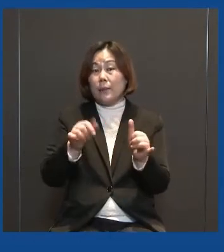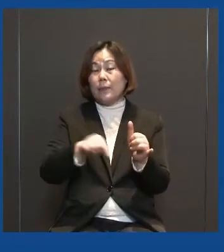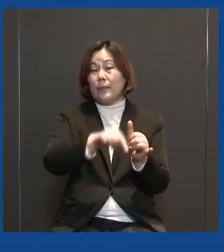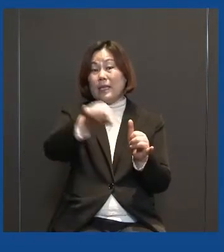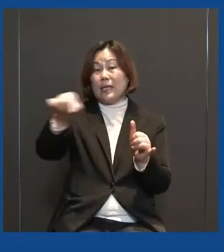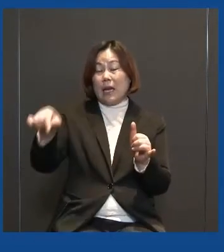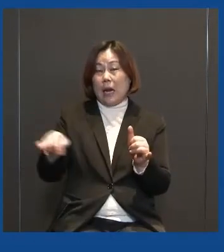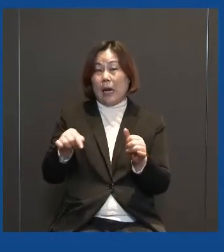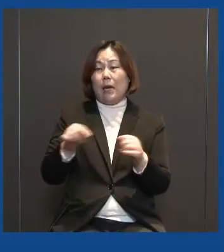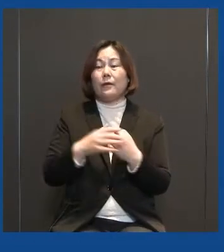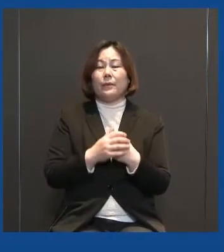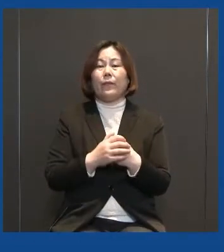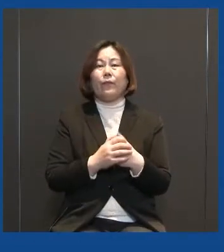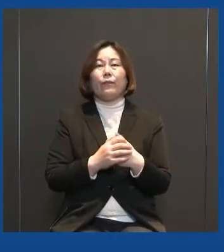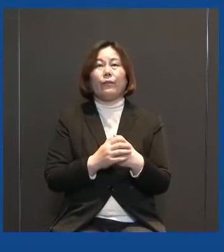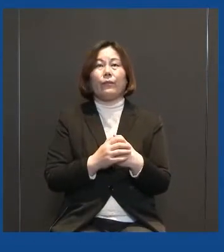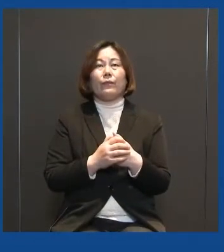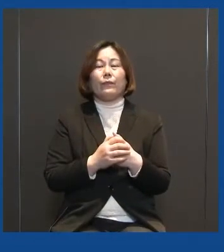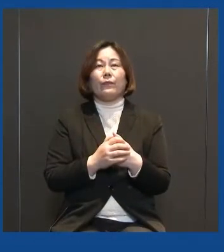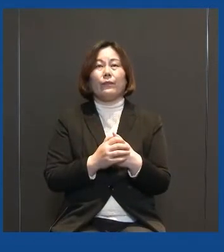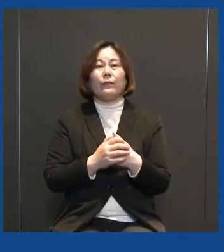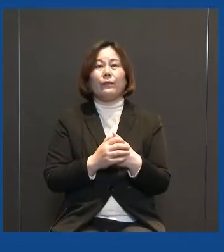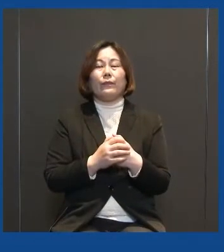well as minority groups.